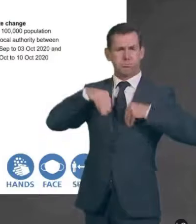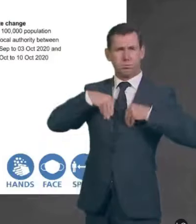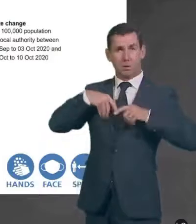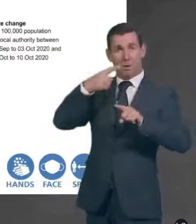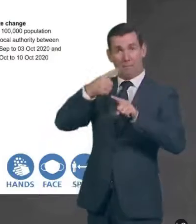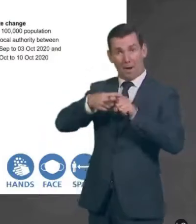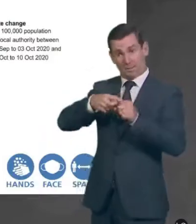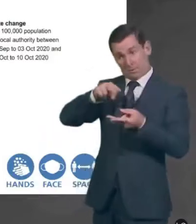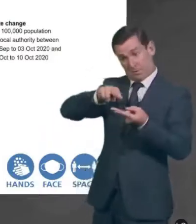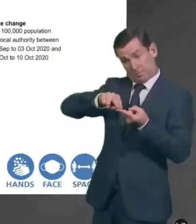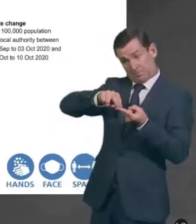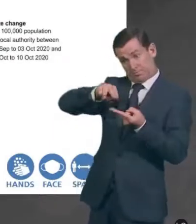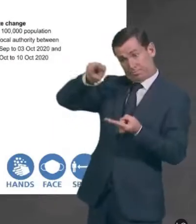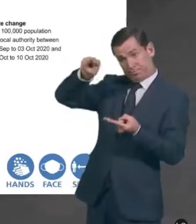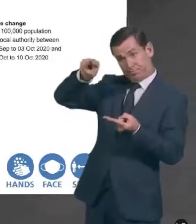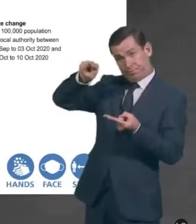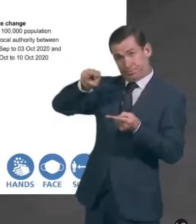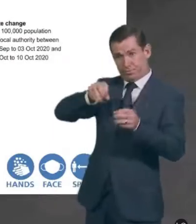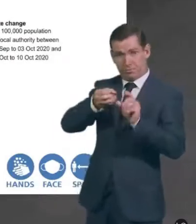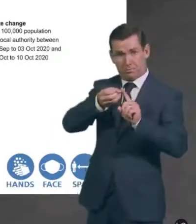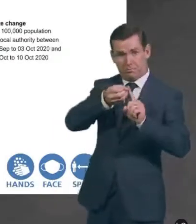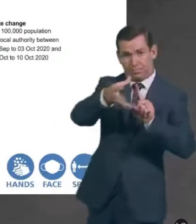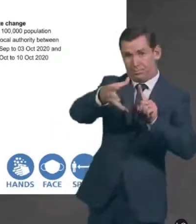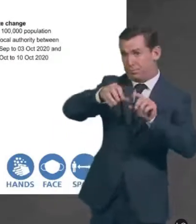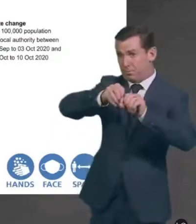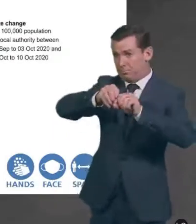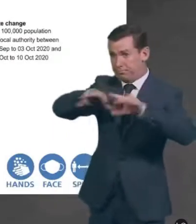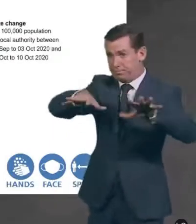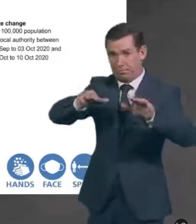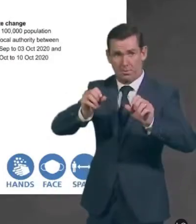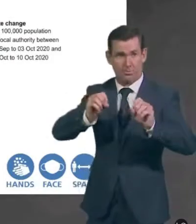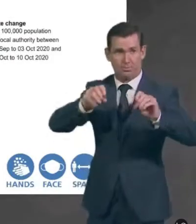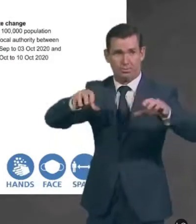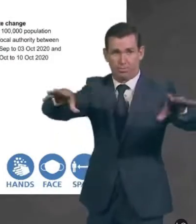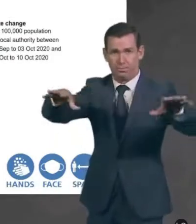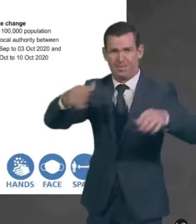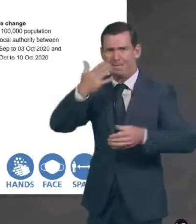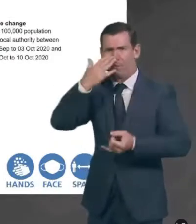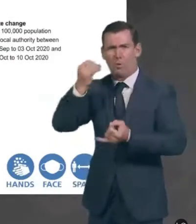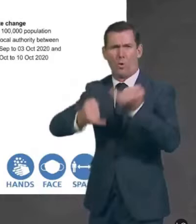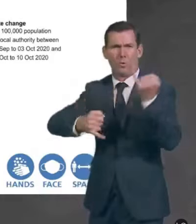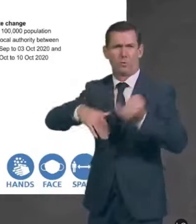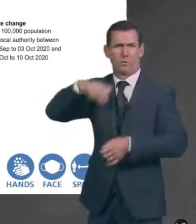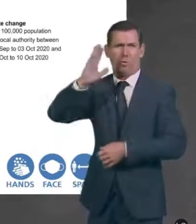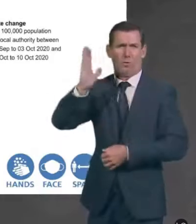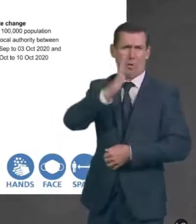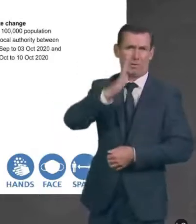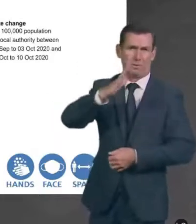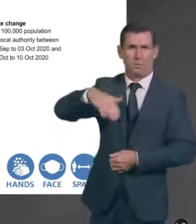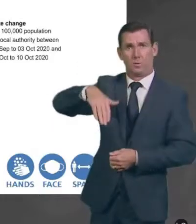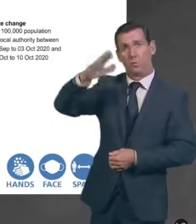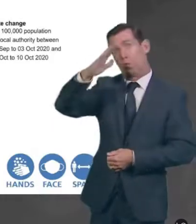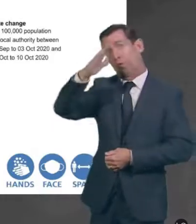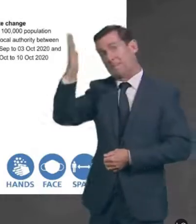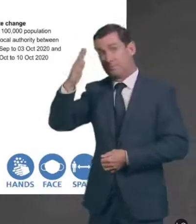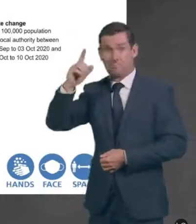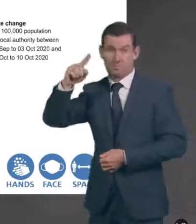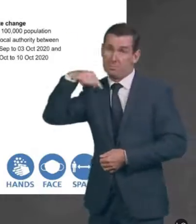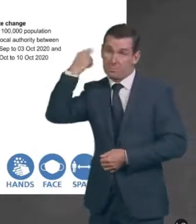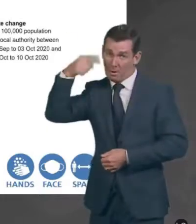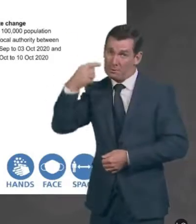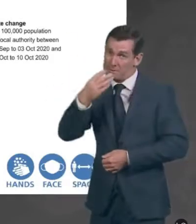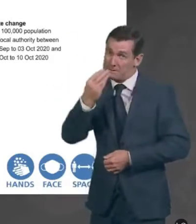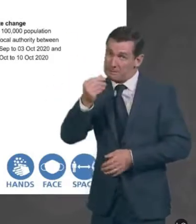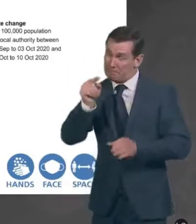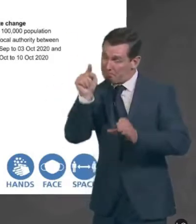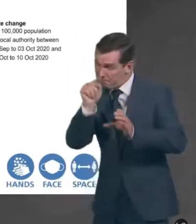the Northwest, some parts of the Northeast, London and some other areas as well are increasing in terms of the growth, but there's growth pretty much